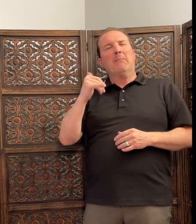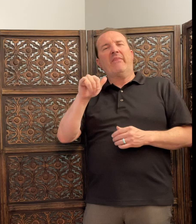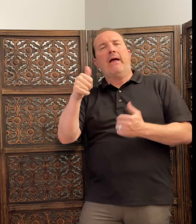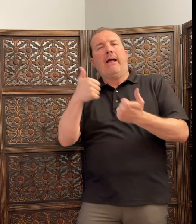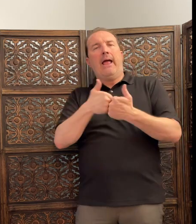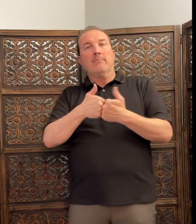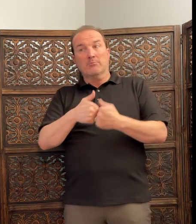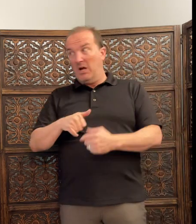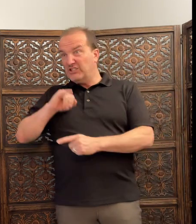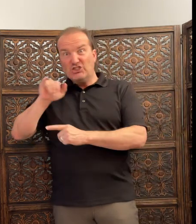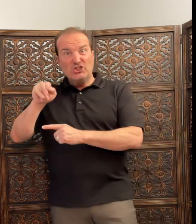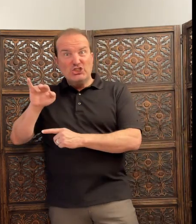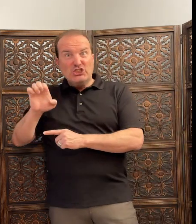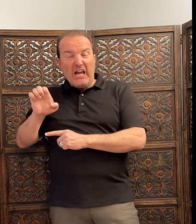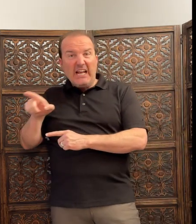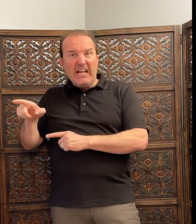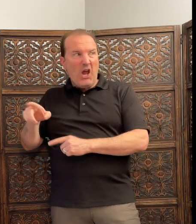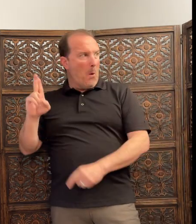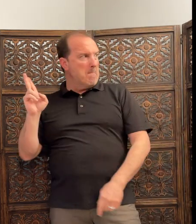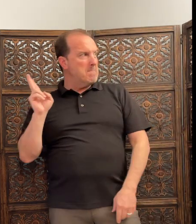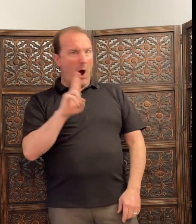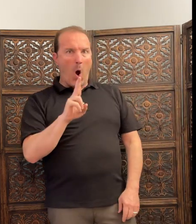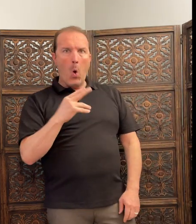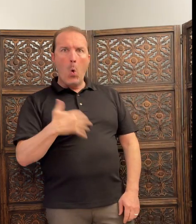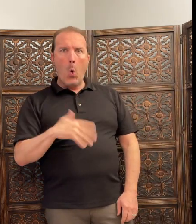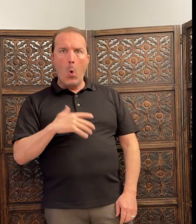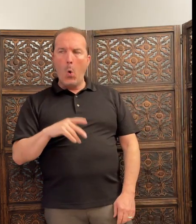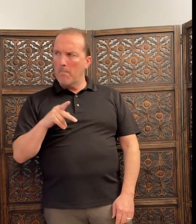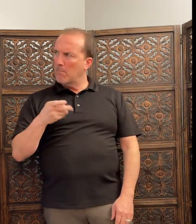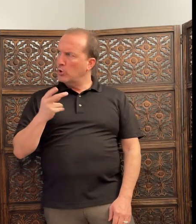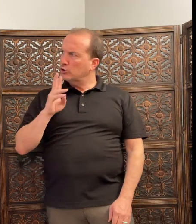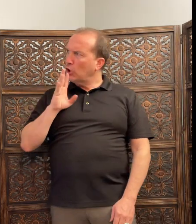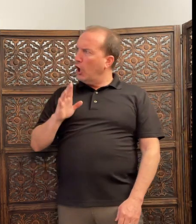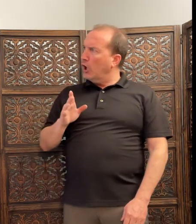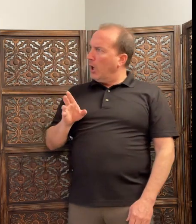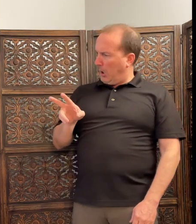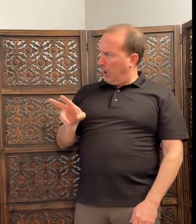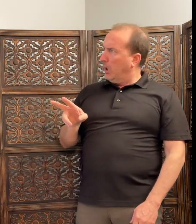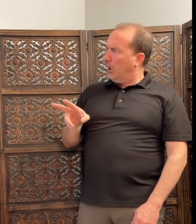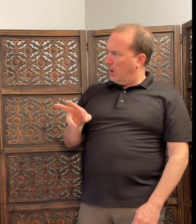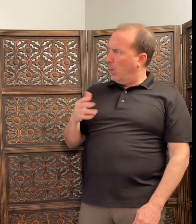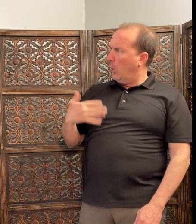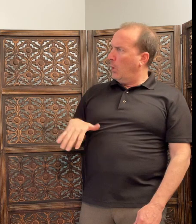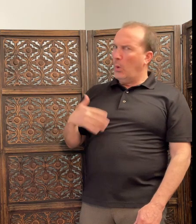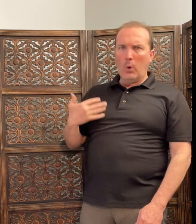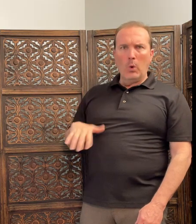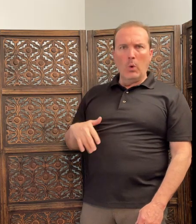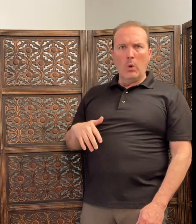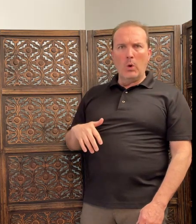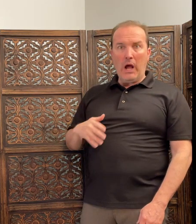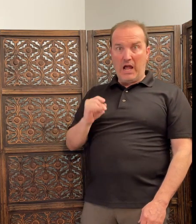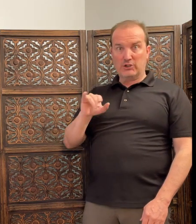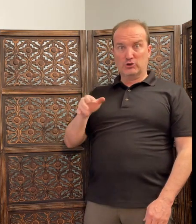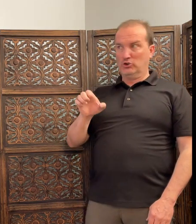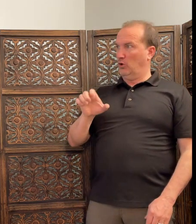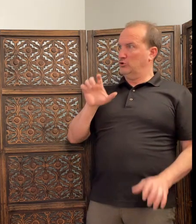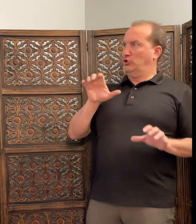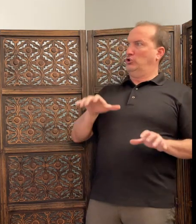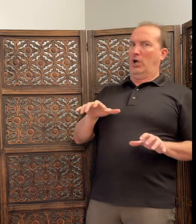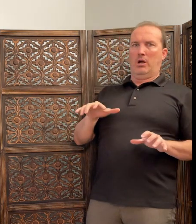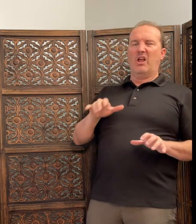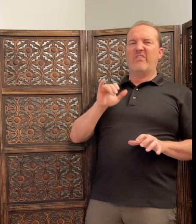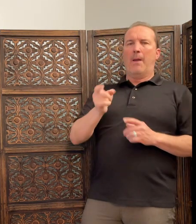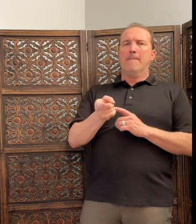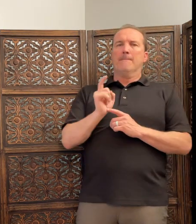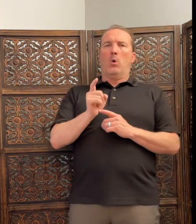typically played by men, so the fact that Janie is participating is a big deal to the porch talkers and Joe. This moment